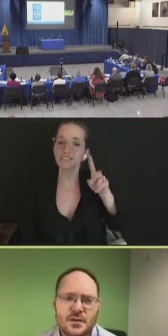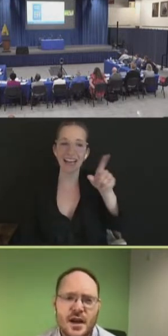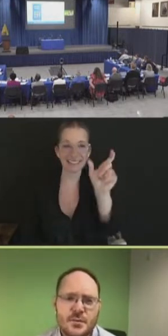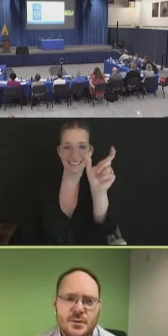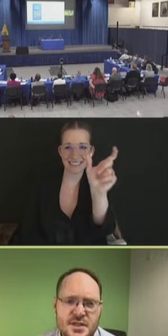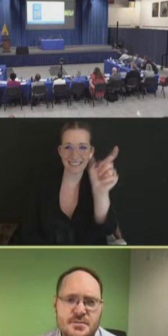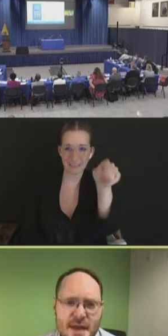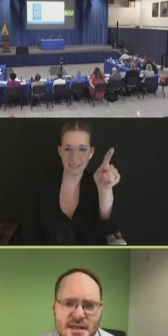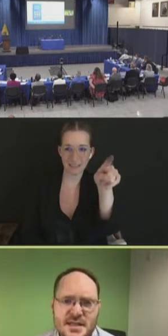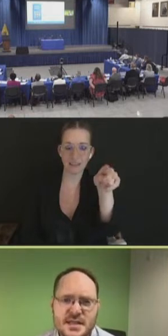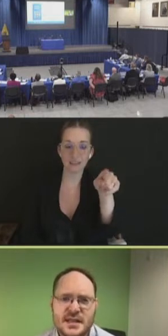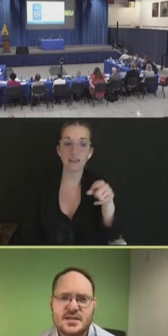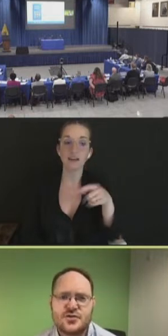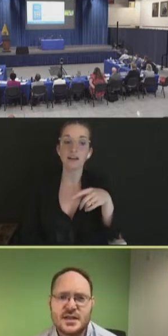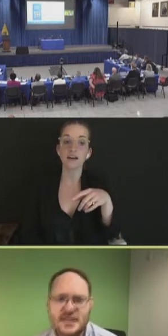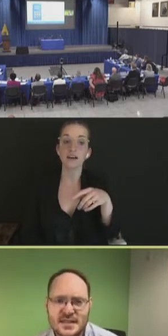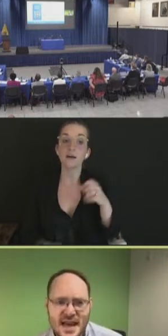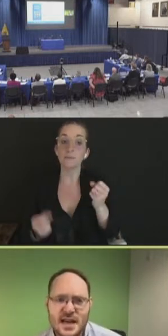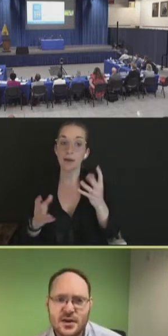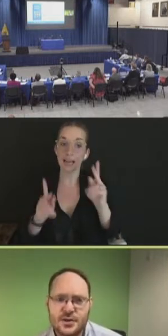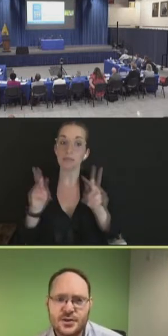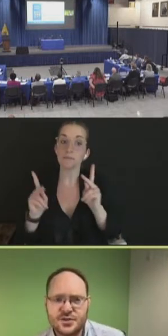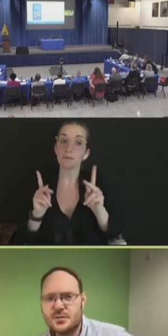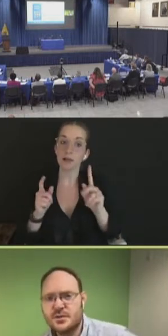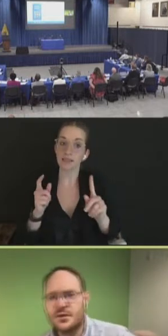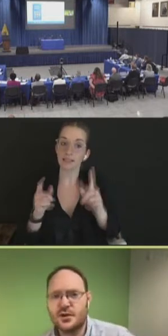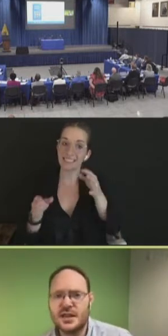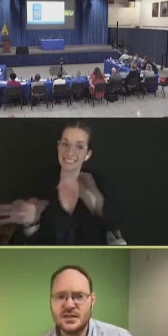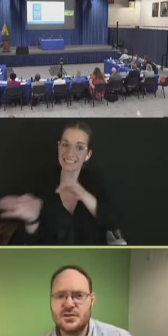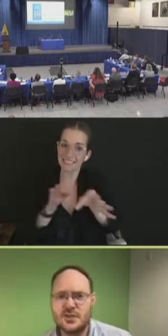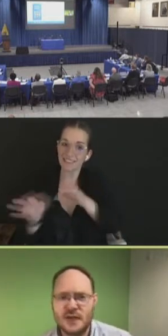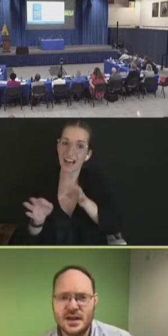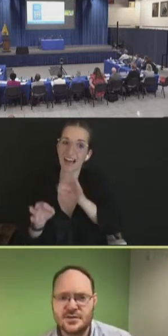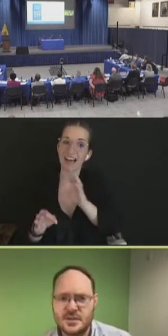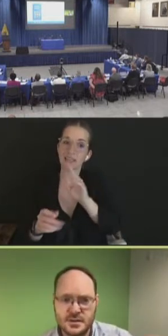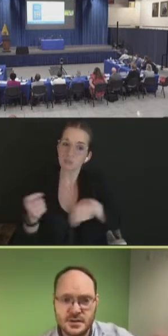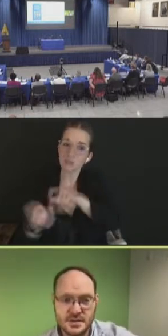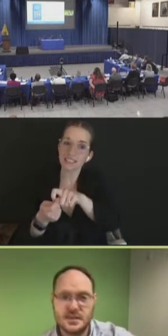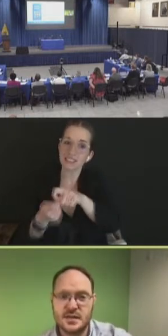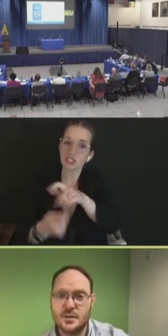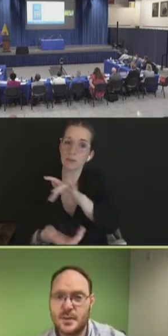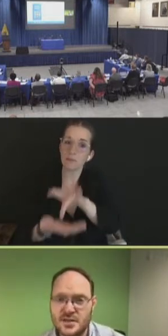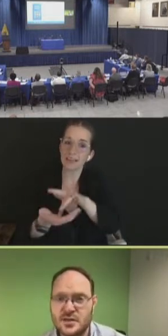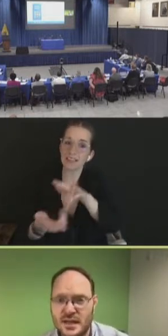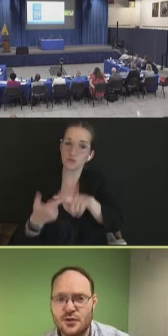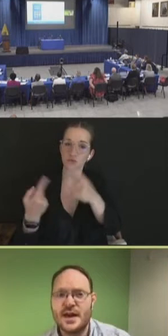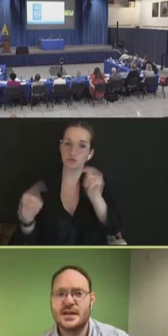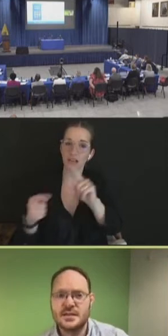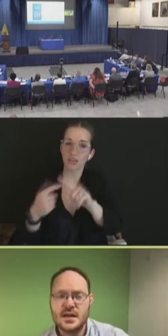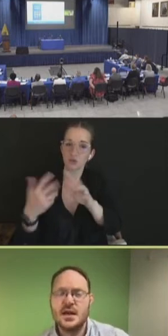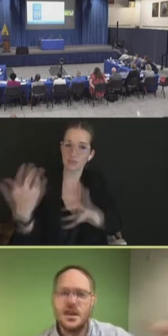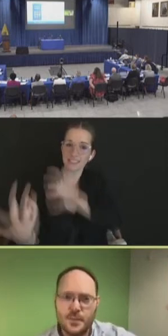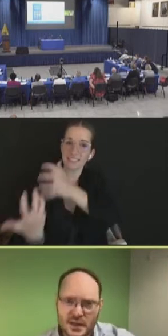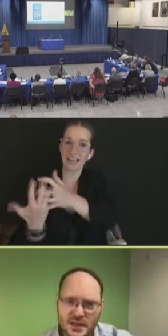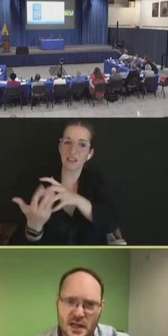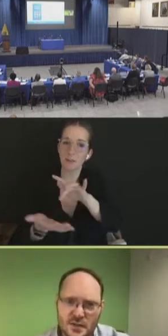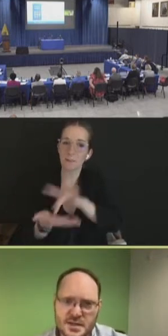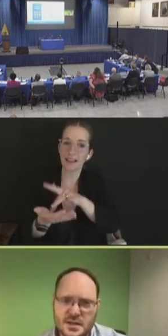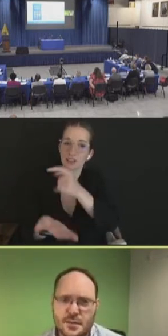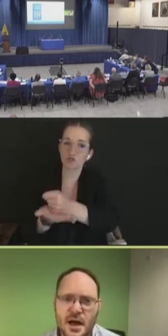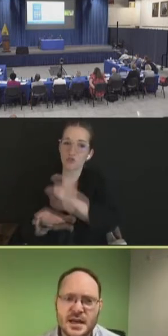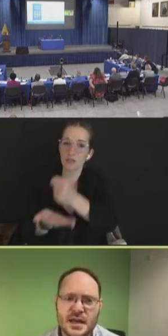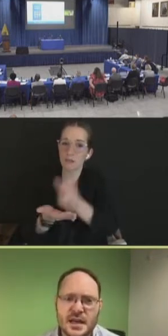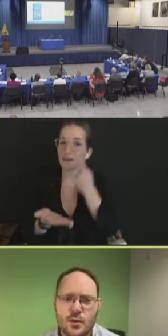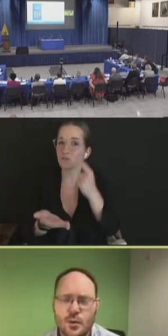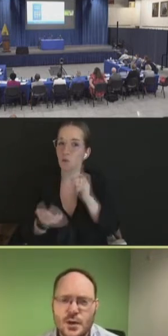people define precision medicine as trying to tailor the treatment for the individual characteristics of the patient. And Greg is building on this